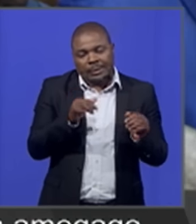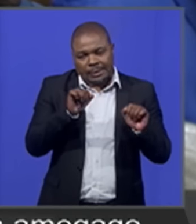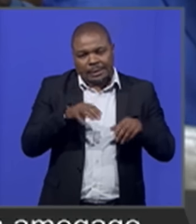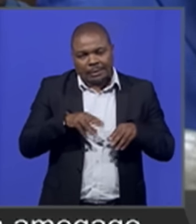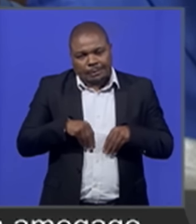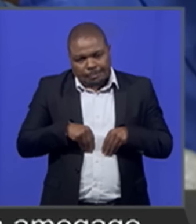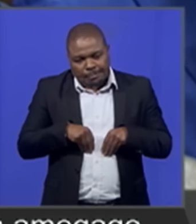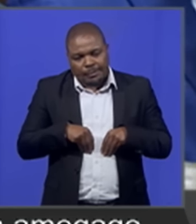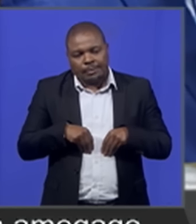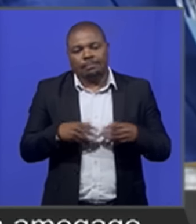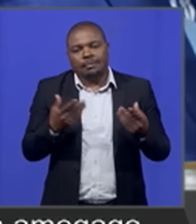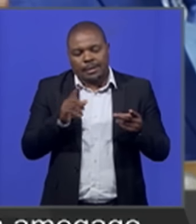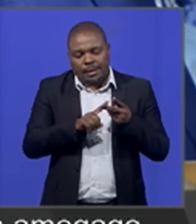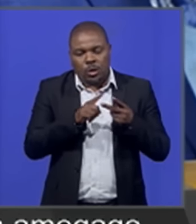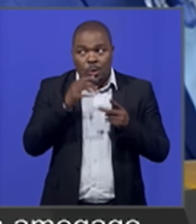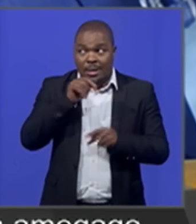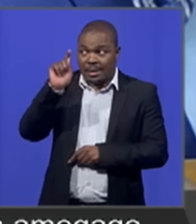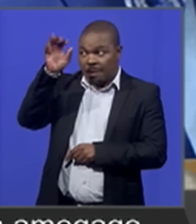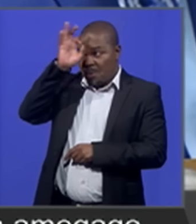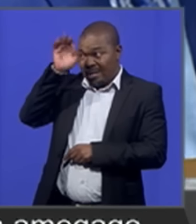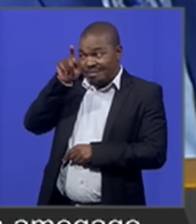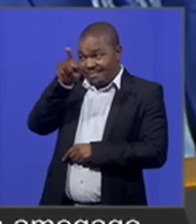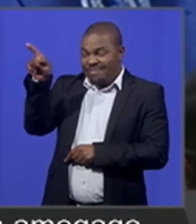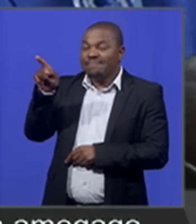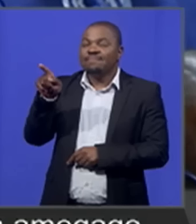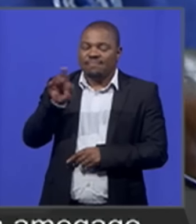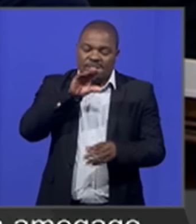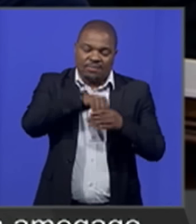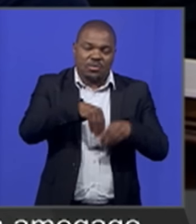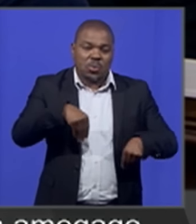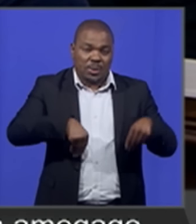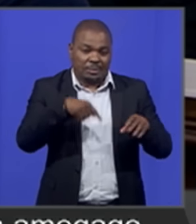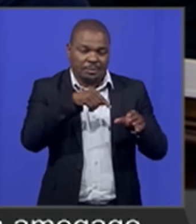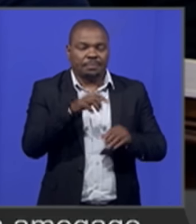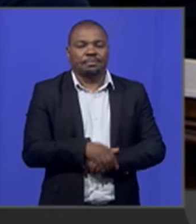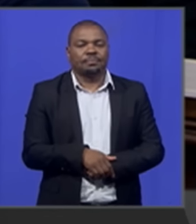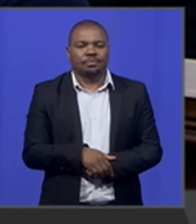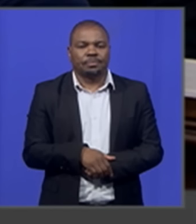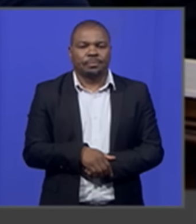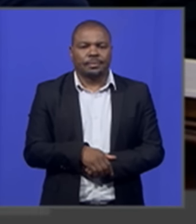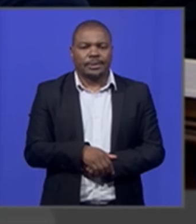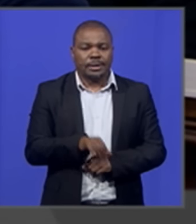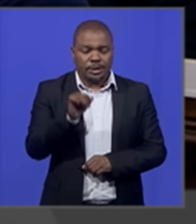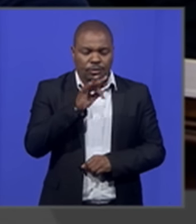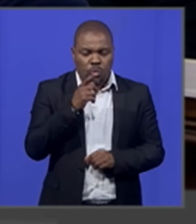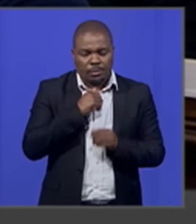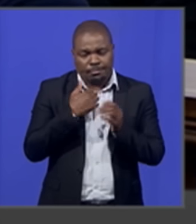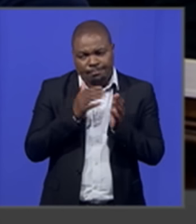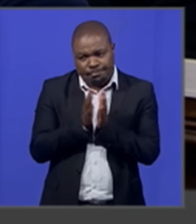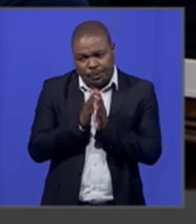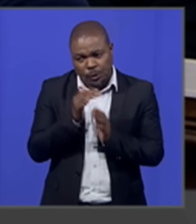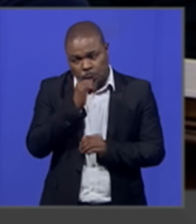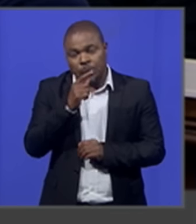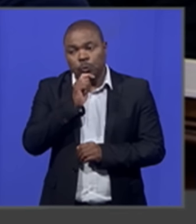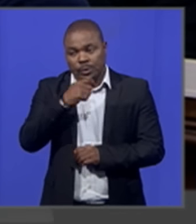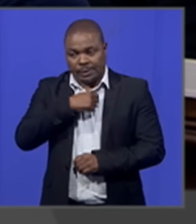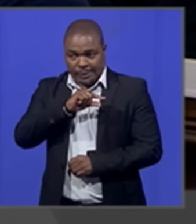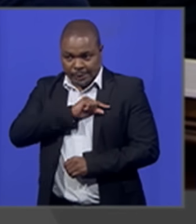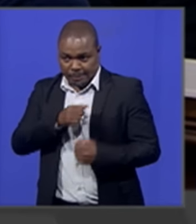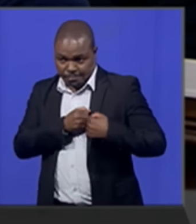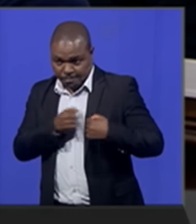bahlankedi bagolwane ba ka go SAPS molatong wa bomenetša. If the outcome of the plea agreement is positive,